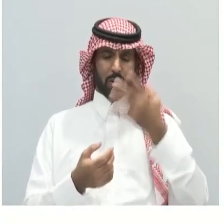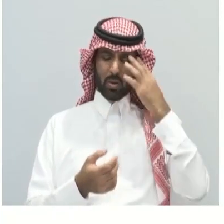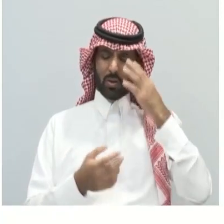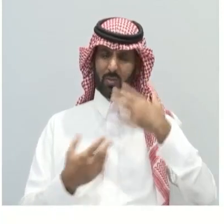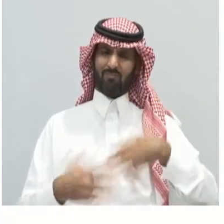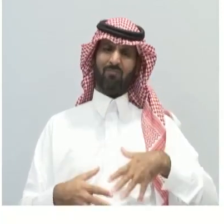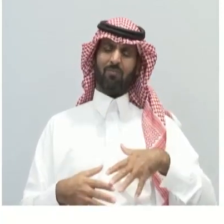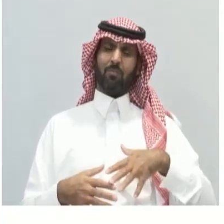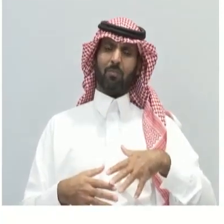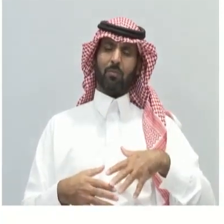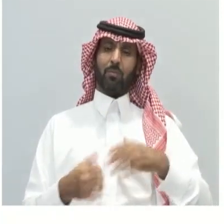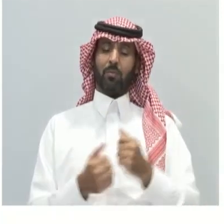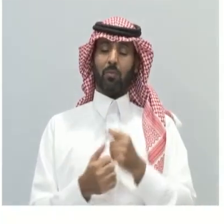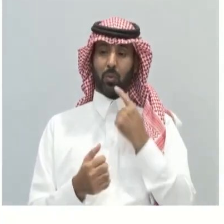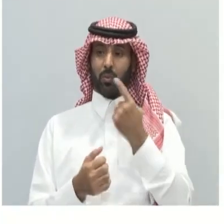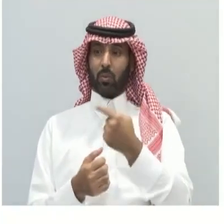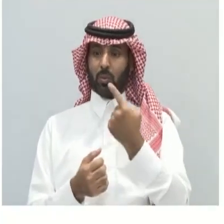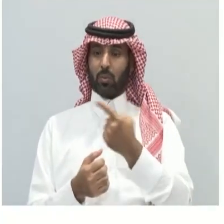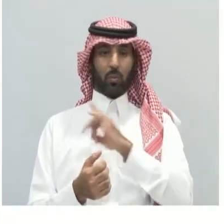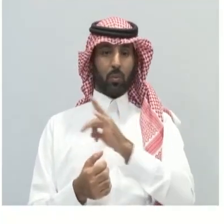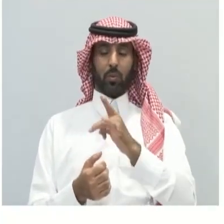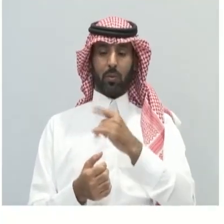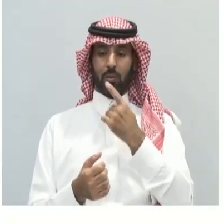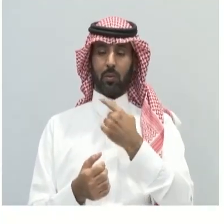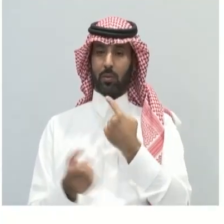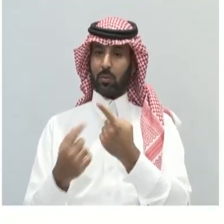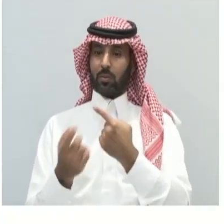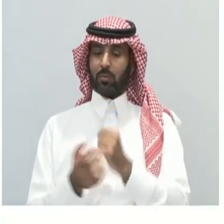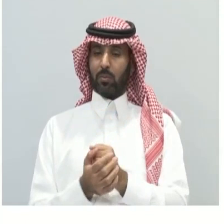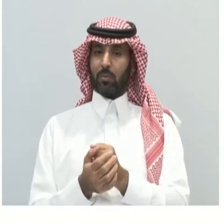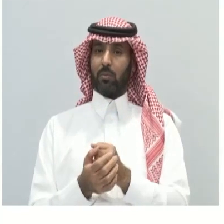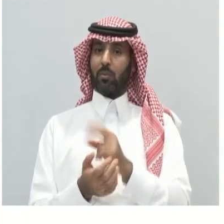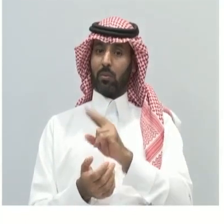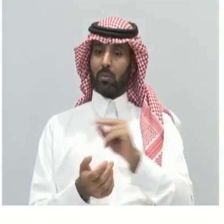cool, that you wouldn't speak me like